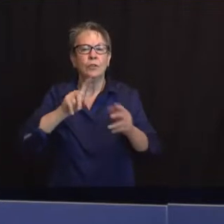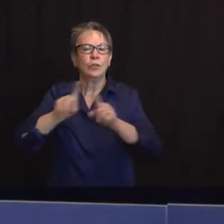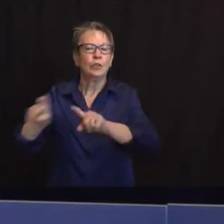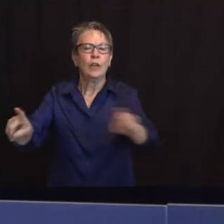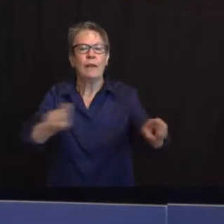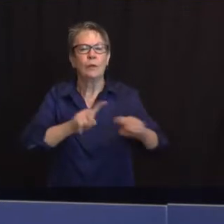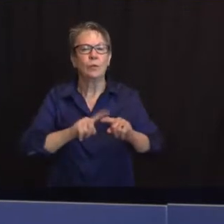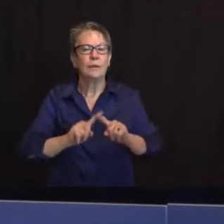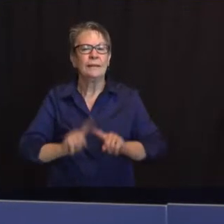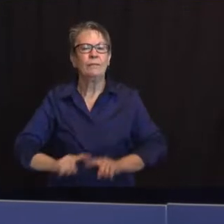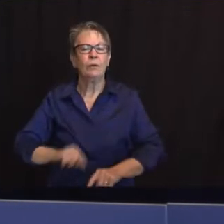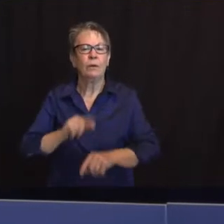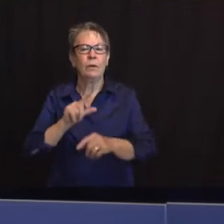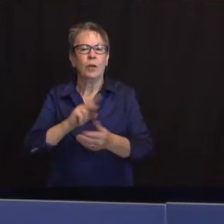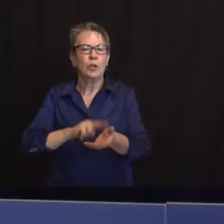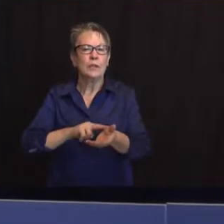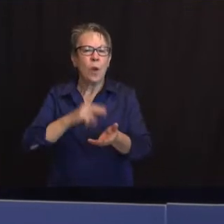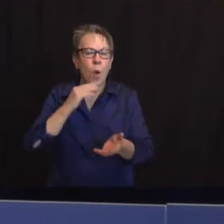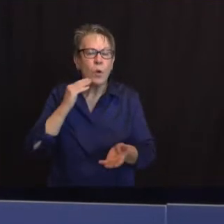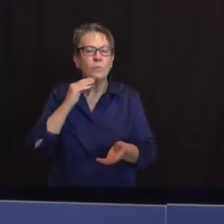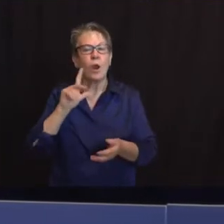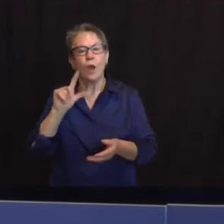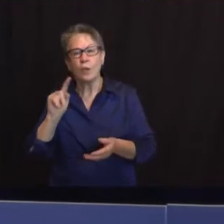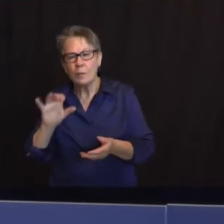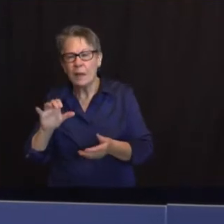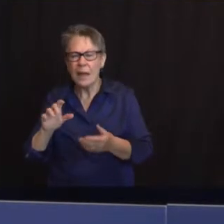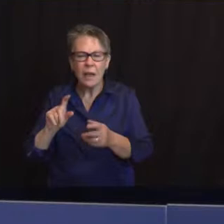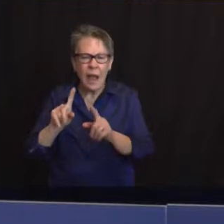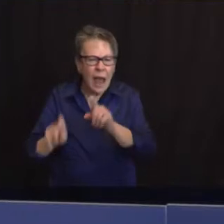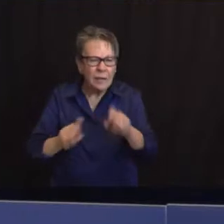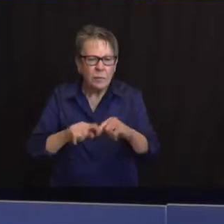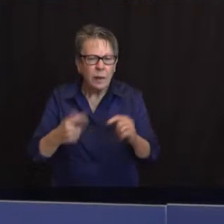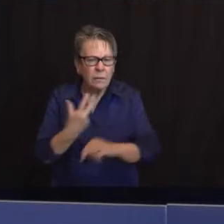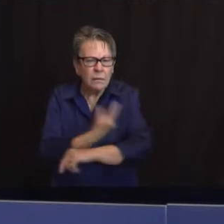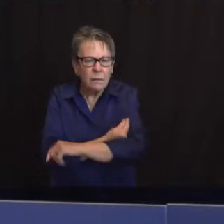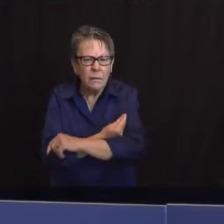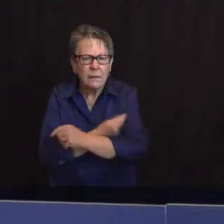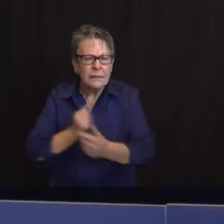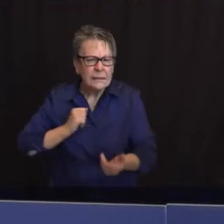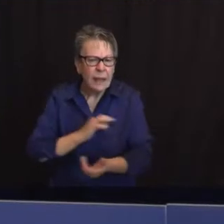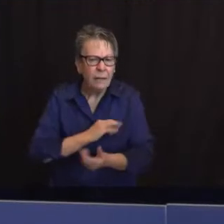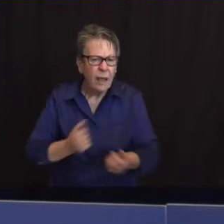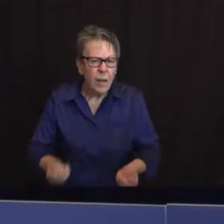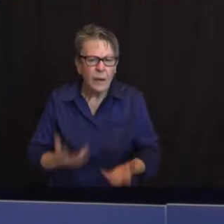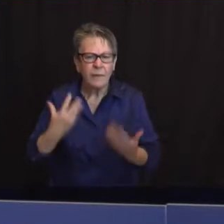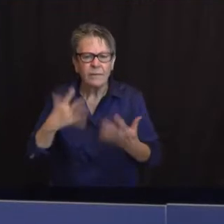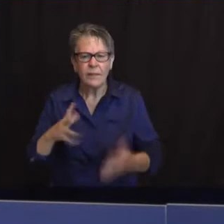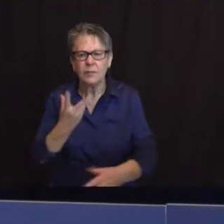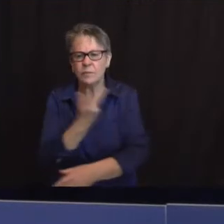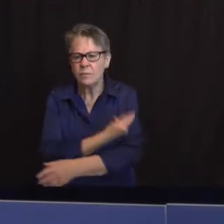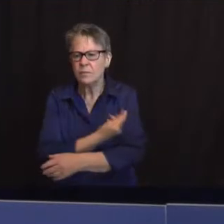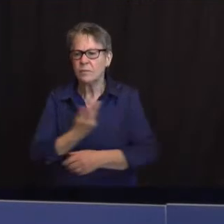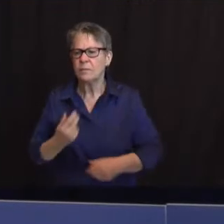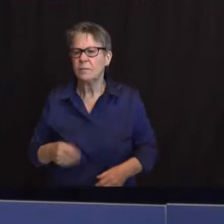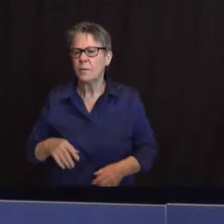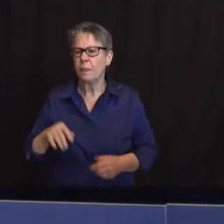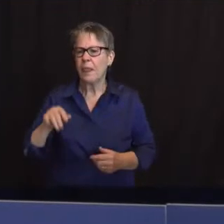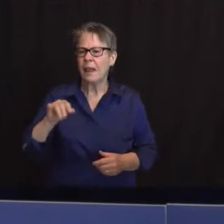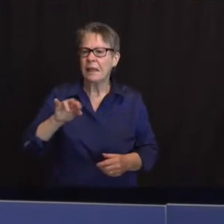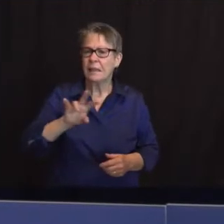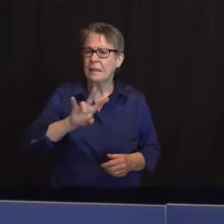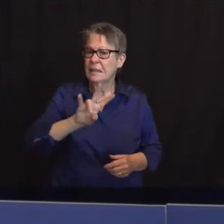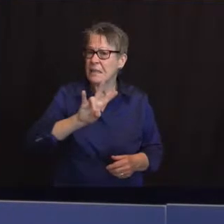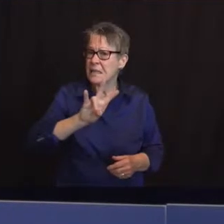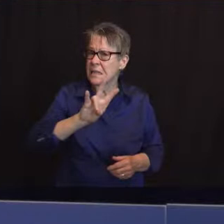week, we know that between 70% and 95% of residents have been vaccinated, and it's